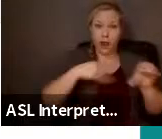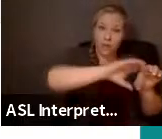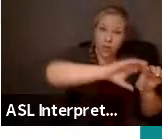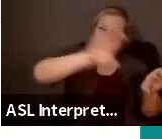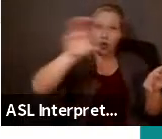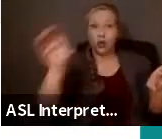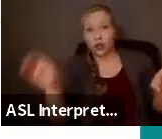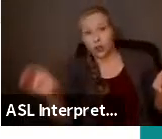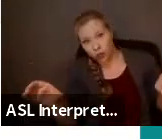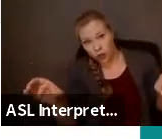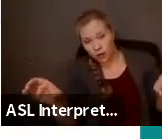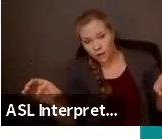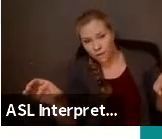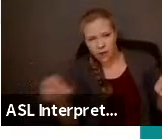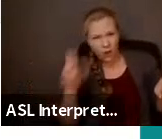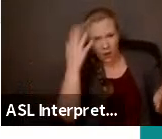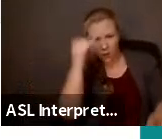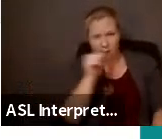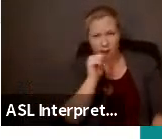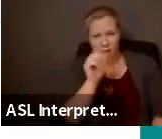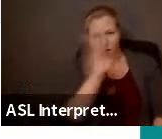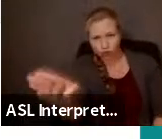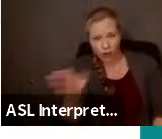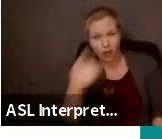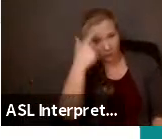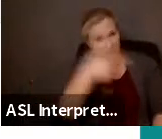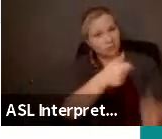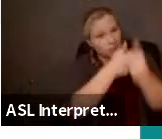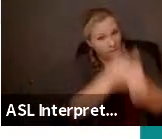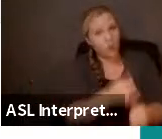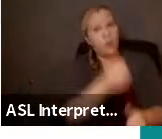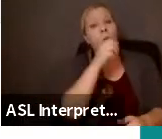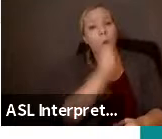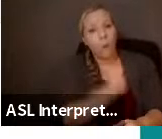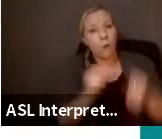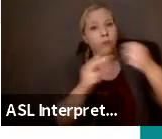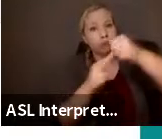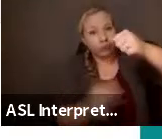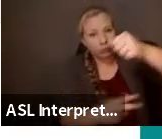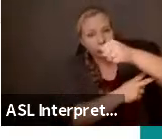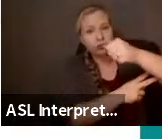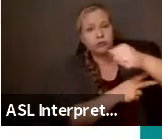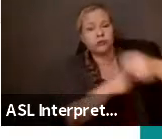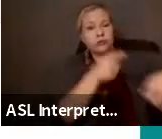That's a really good question. That is my understanding. Okay.